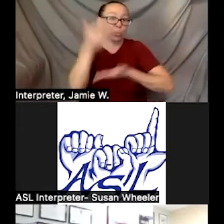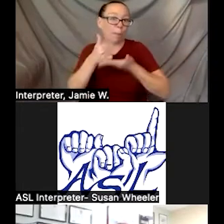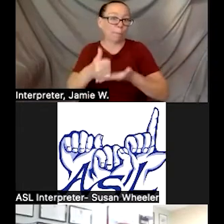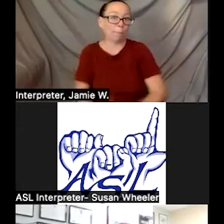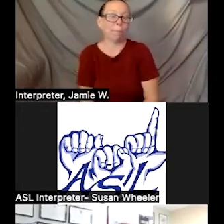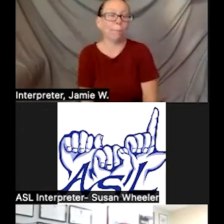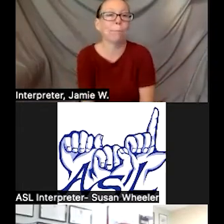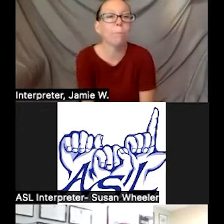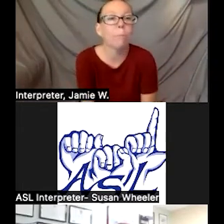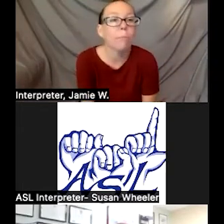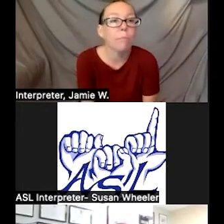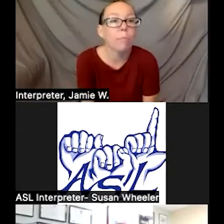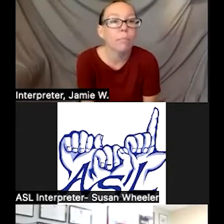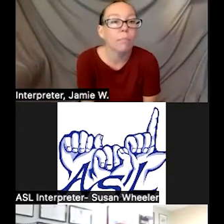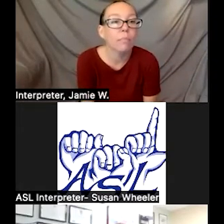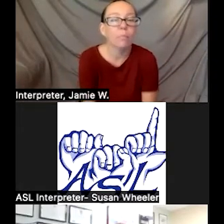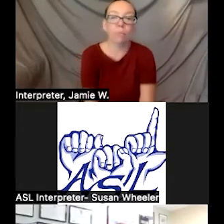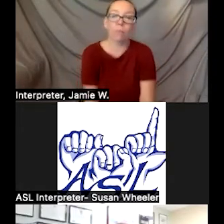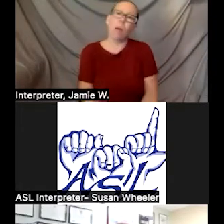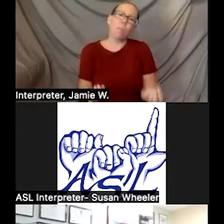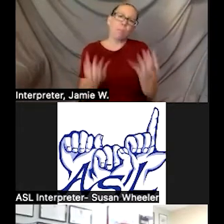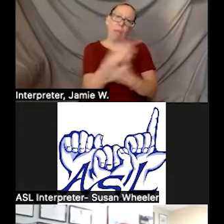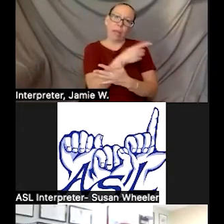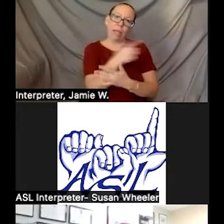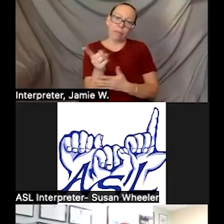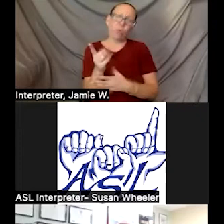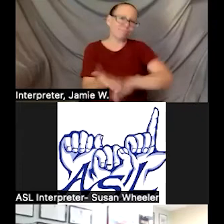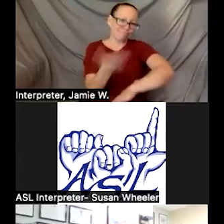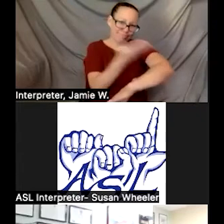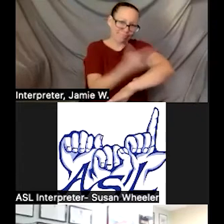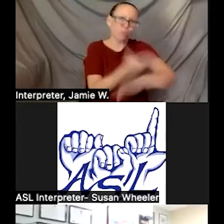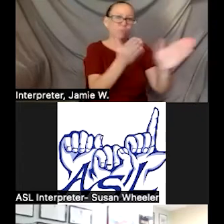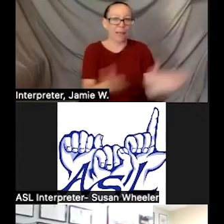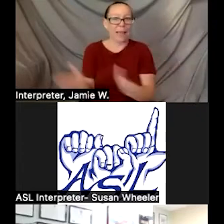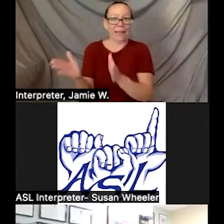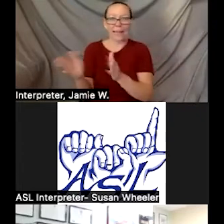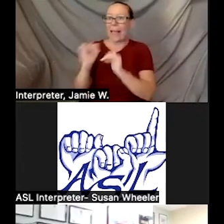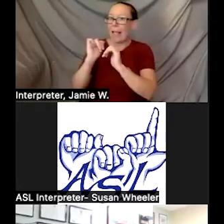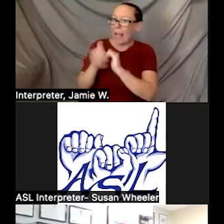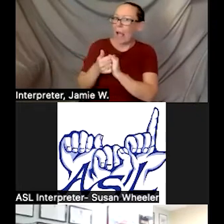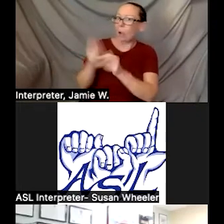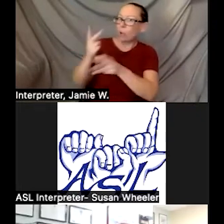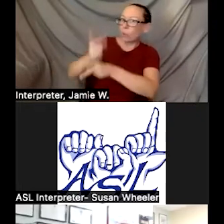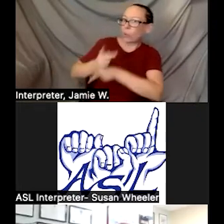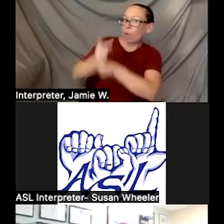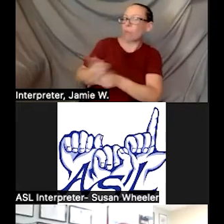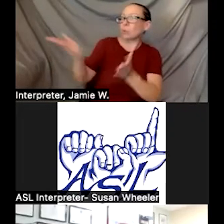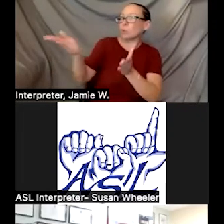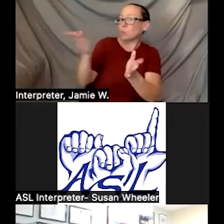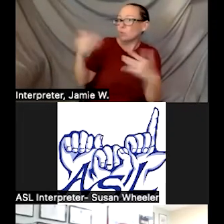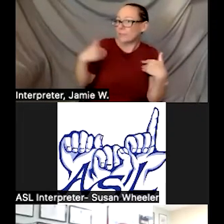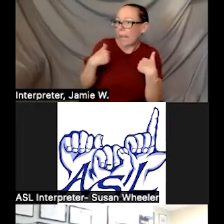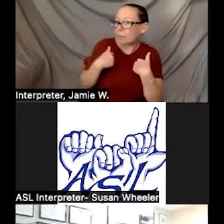Most of us now have done a lot better planning in regards to receiving animals, service animals in your hospitals.